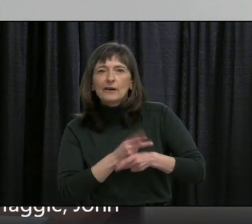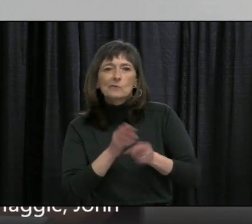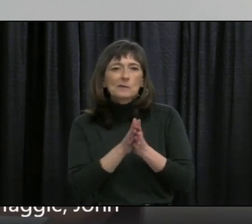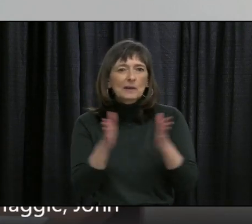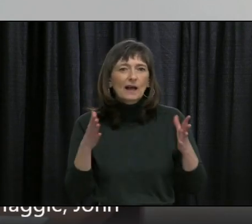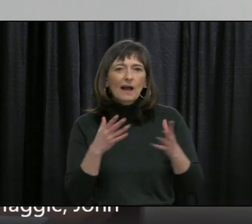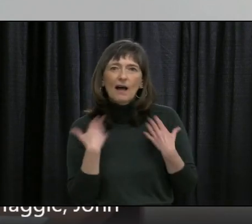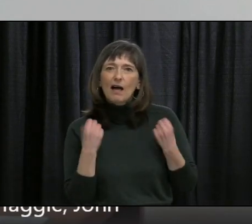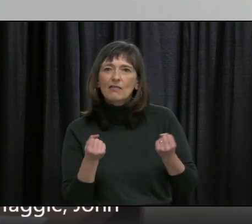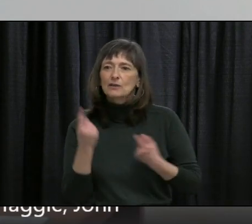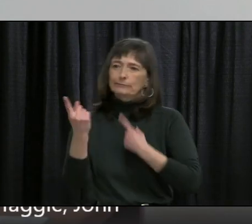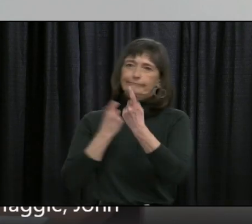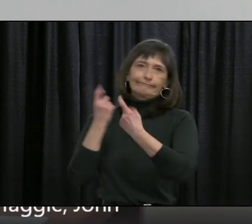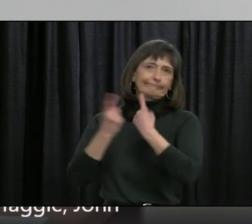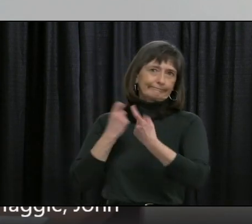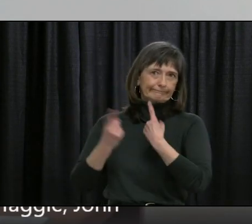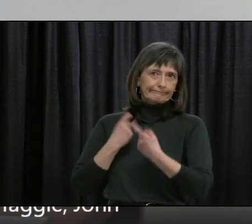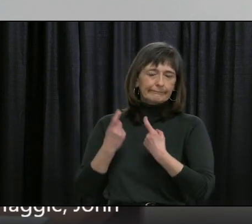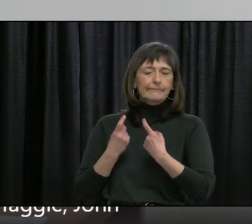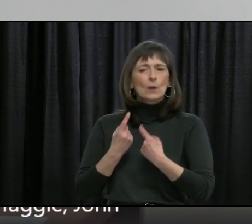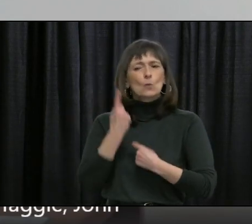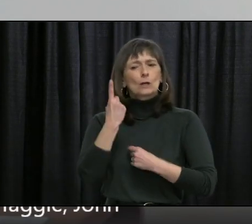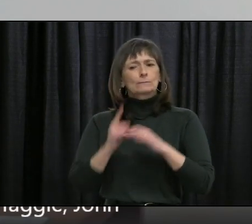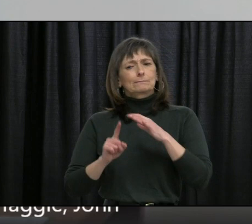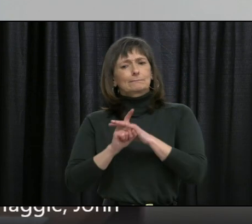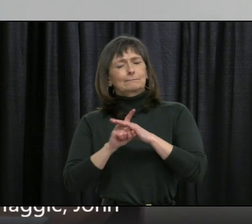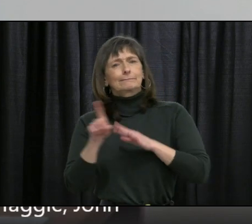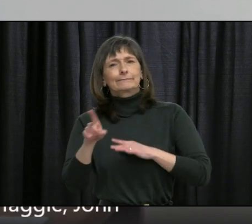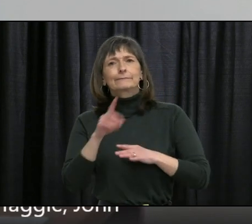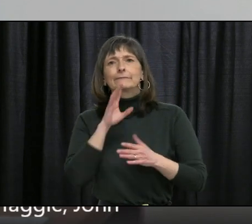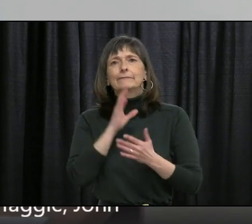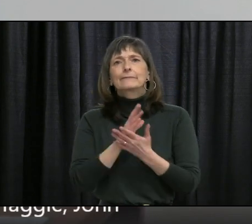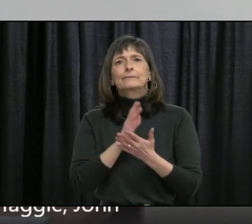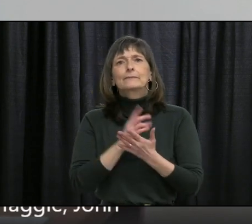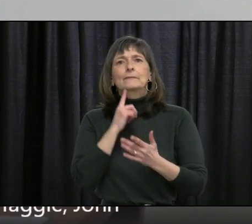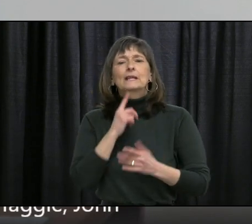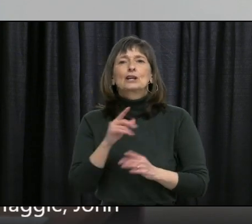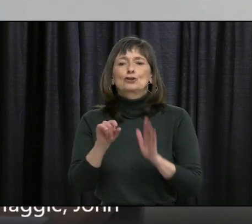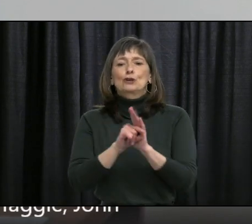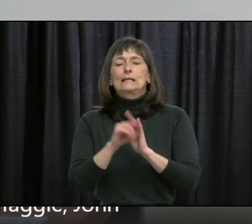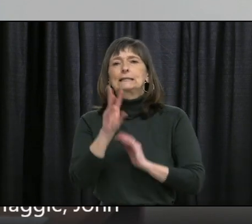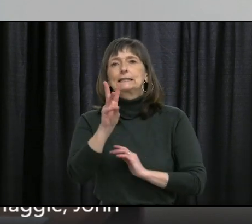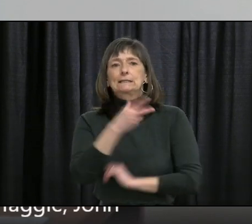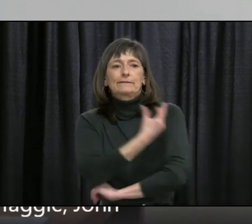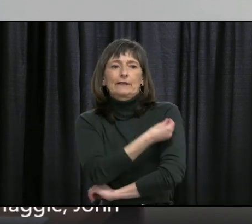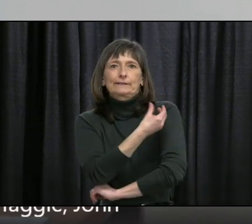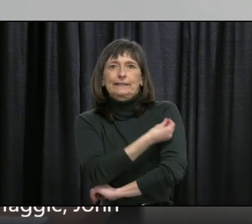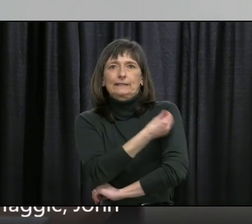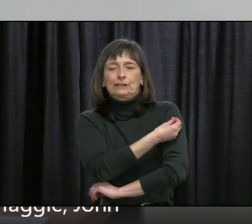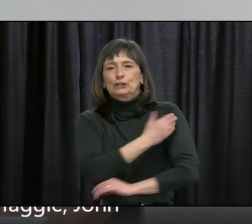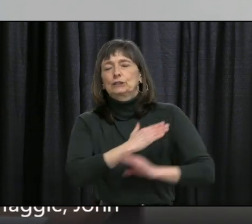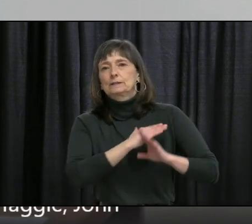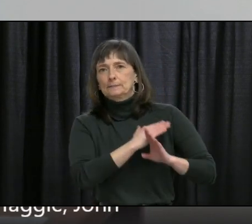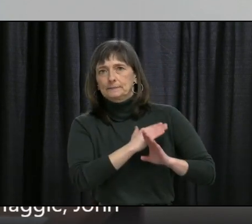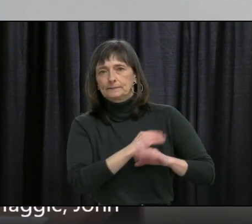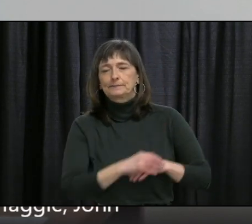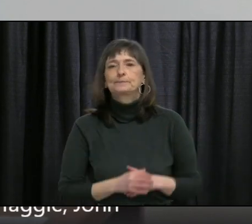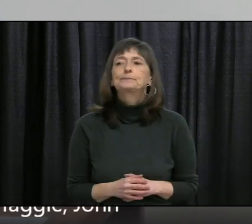general. One of the issues that came up was around the grade 6 vaccinations with Gardasil and the